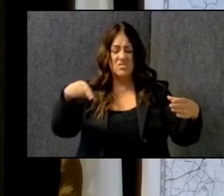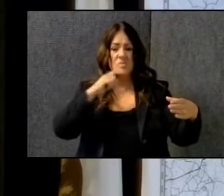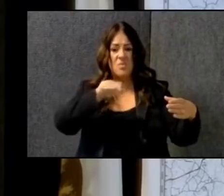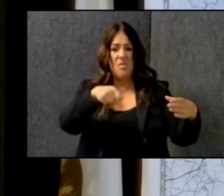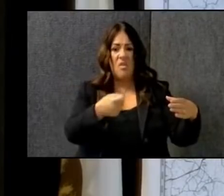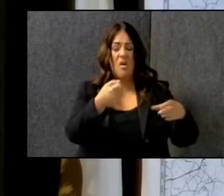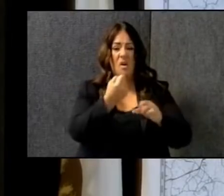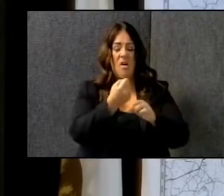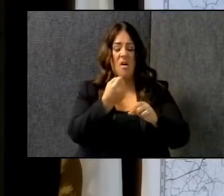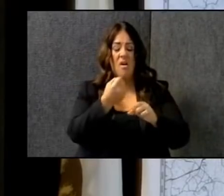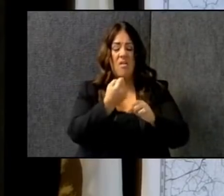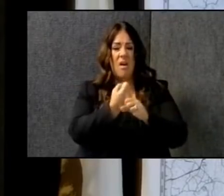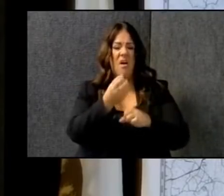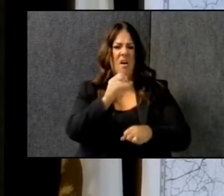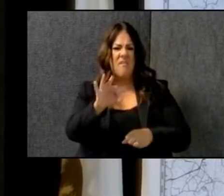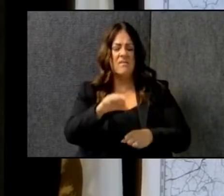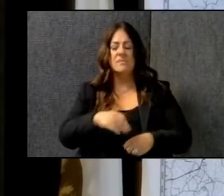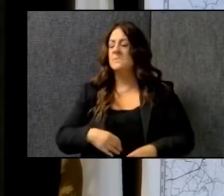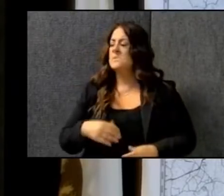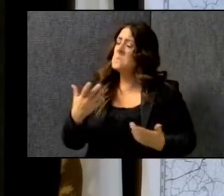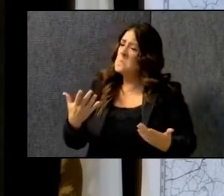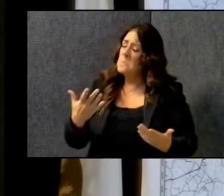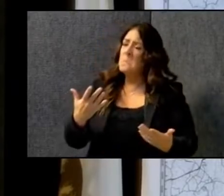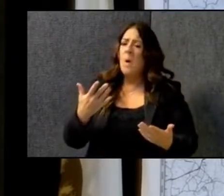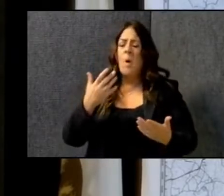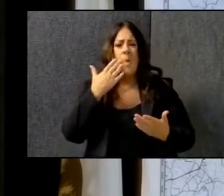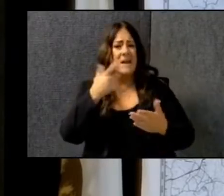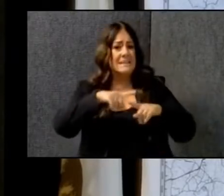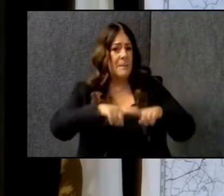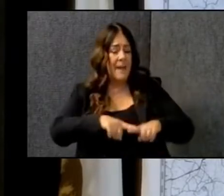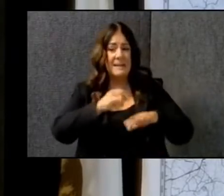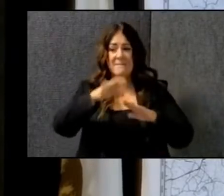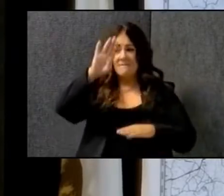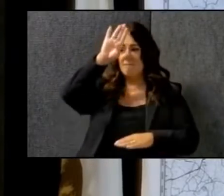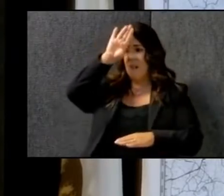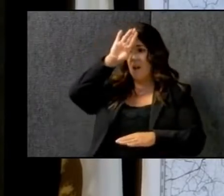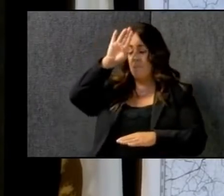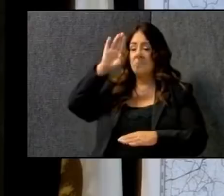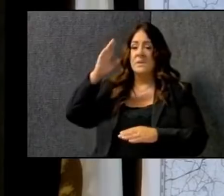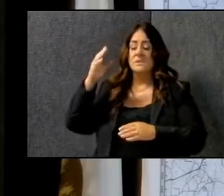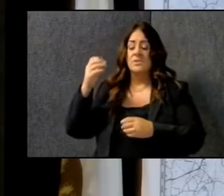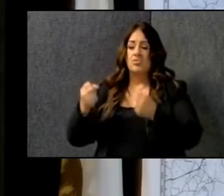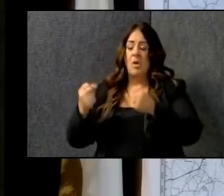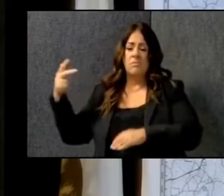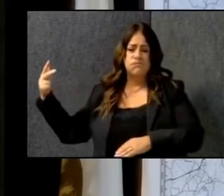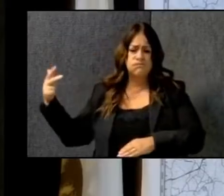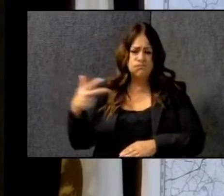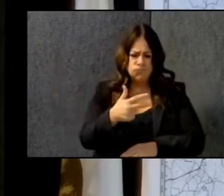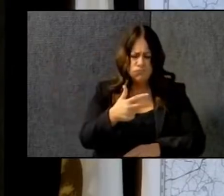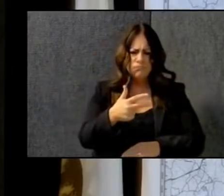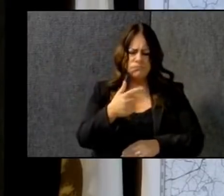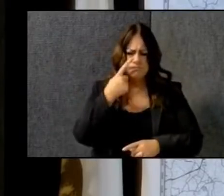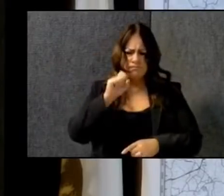answer, I guess. So if our fire crews get on scene and they see a large propane tank or a